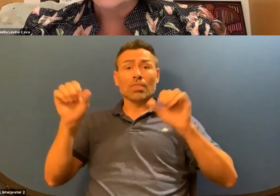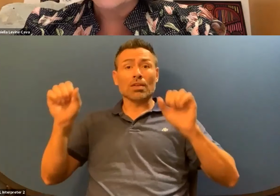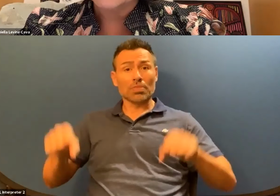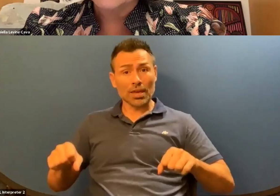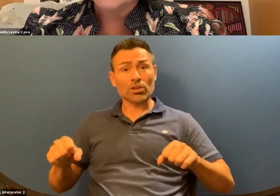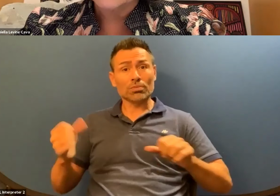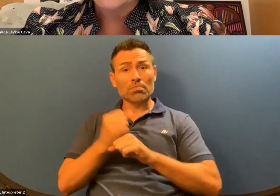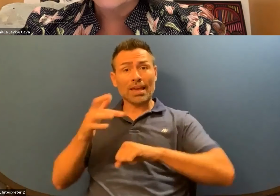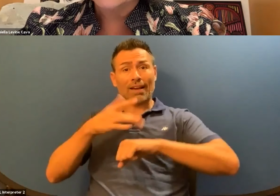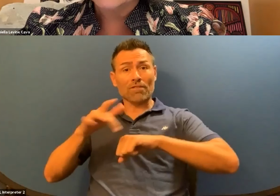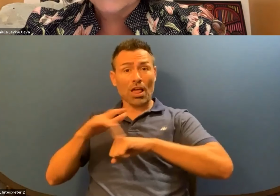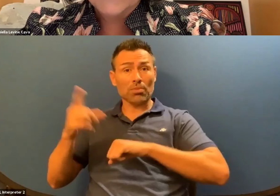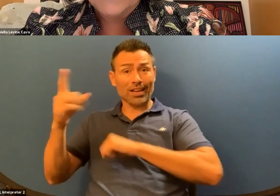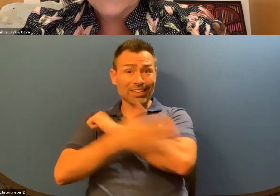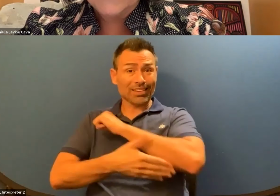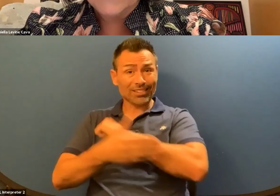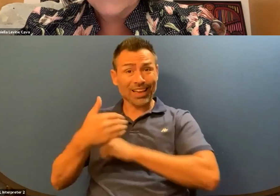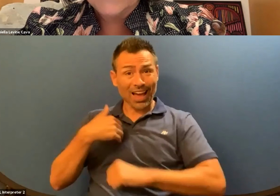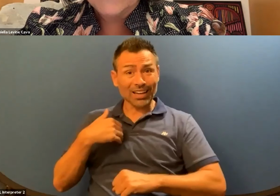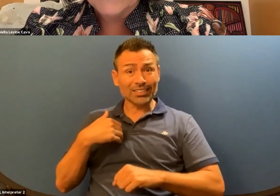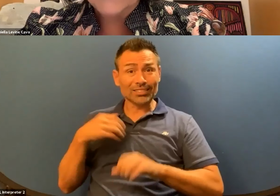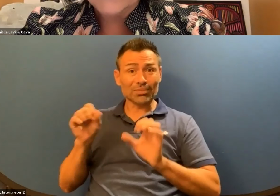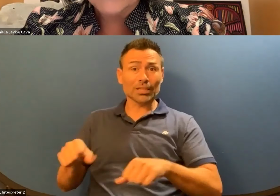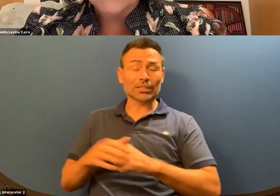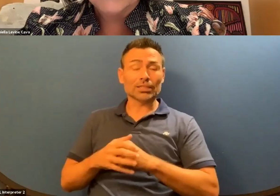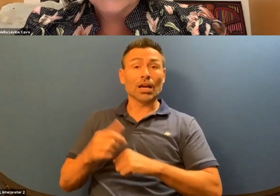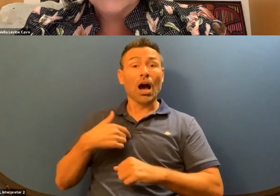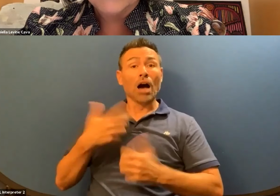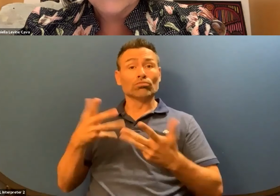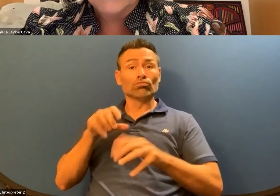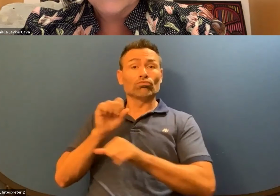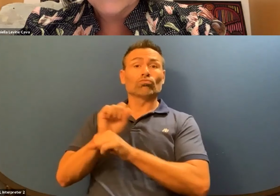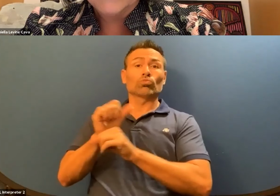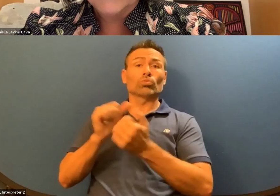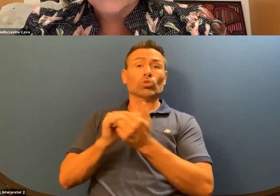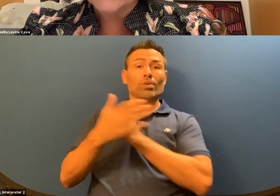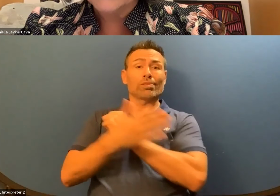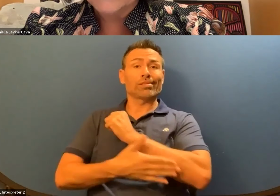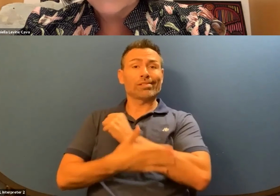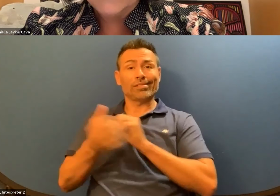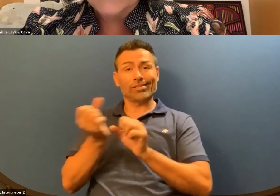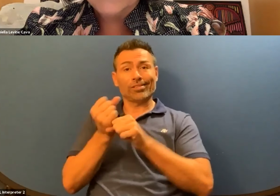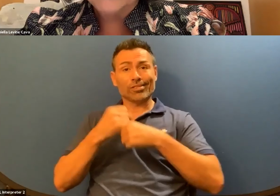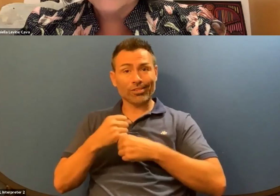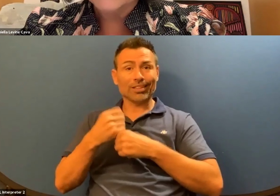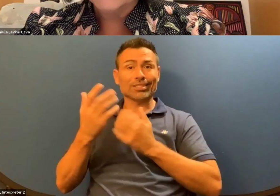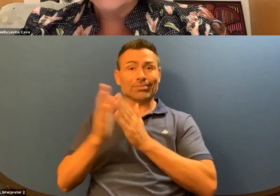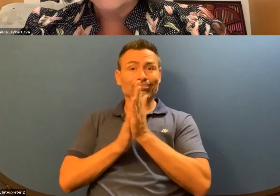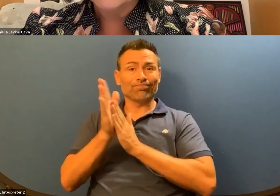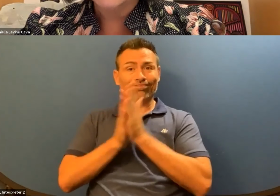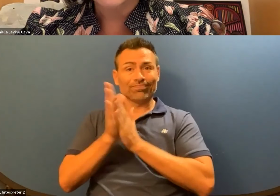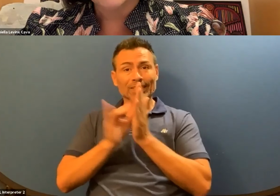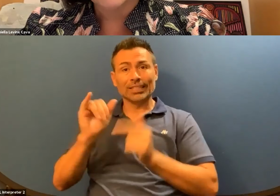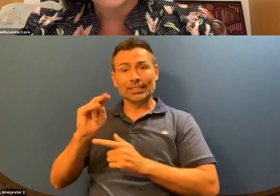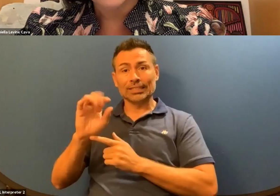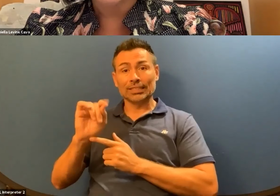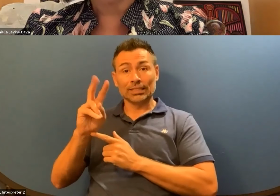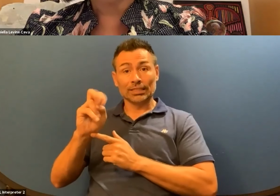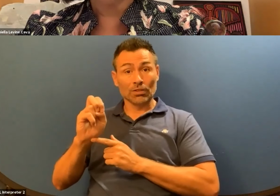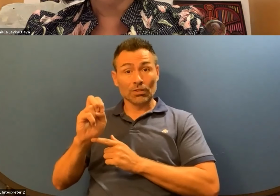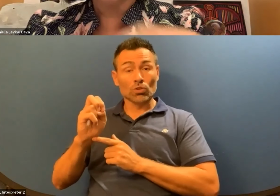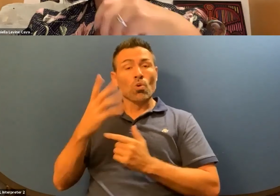and I've worked with our county to create all the incentives to cut as much red tape as possible. This is real work